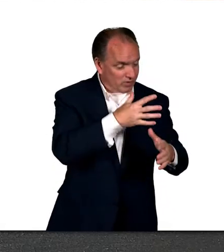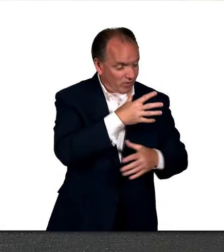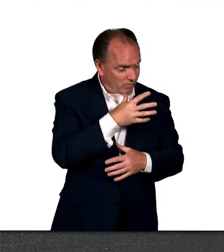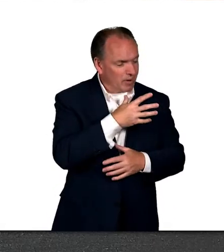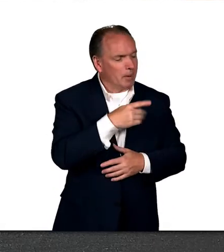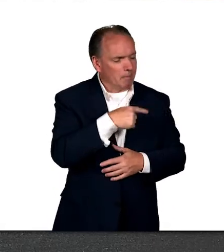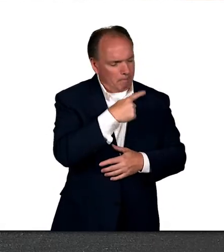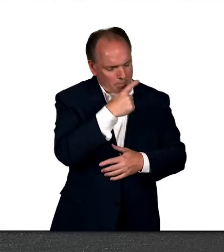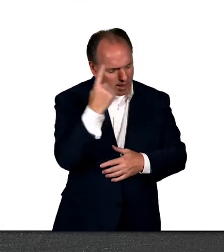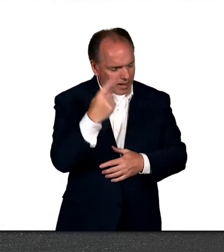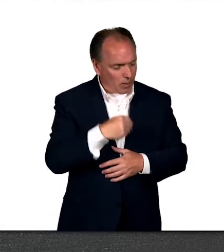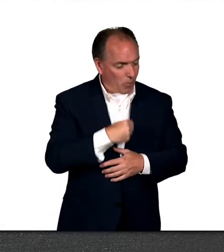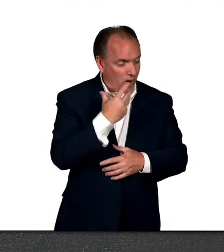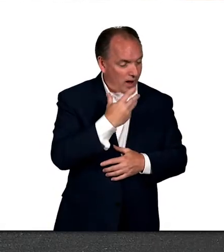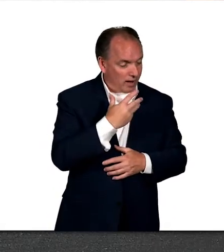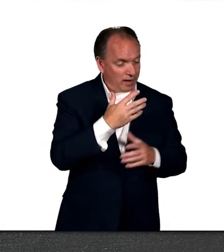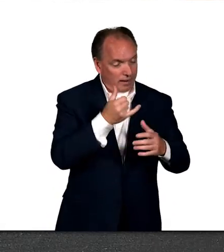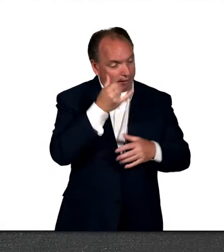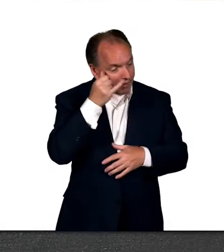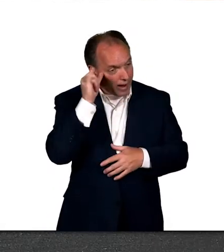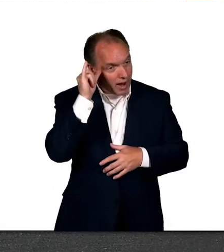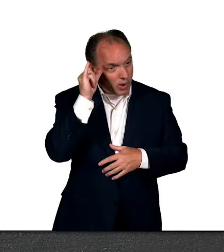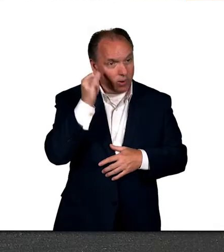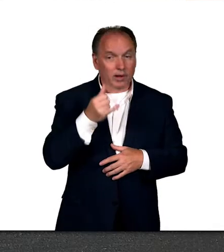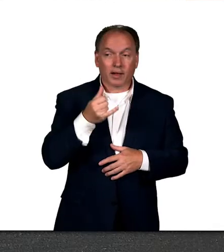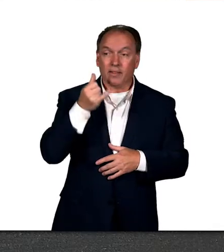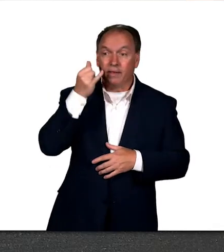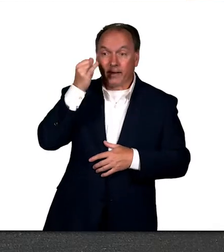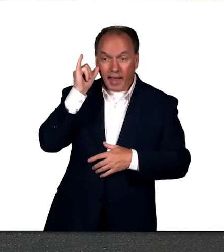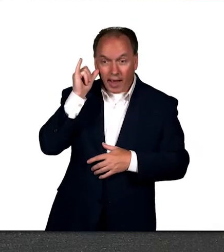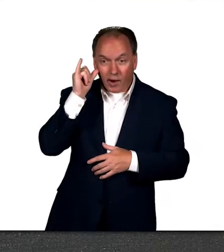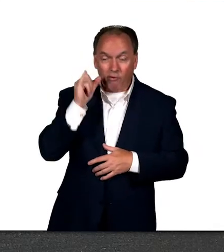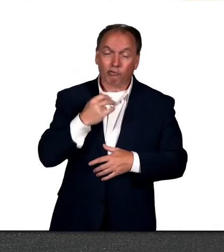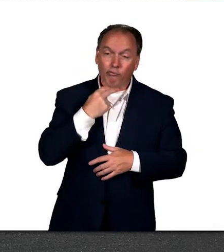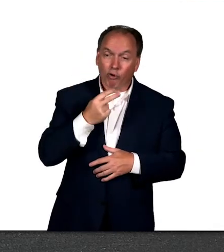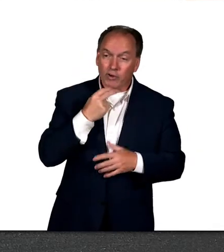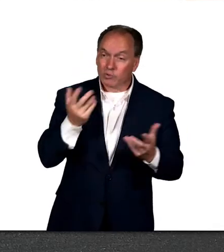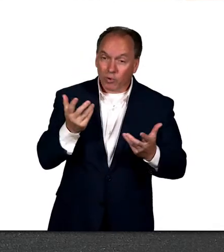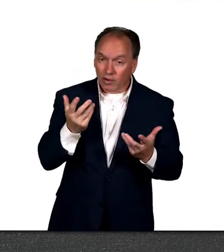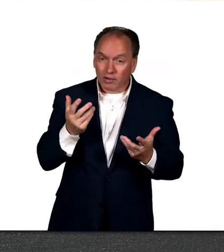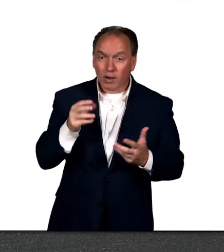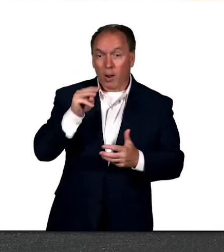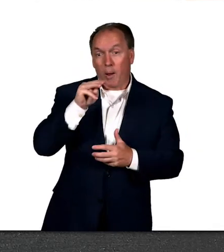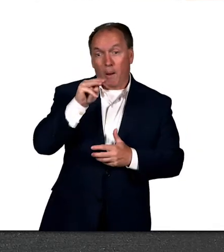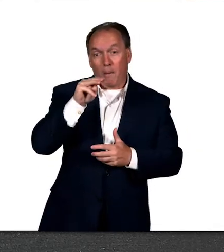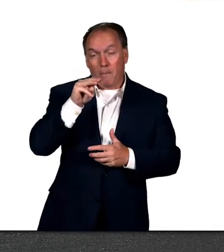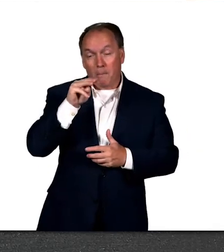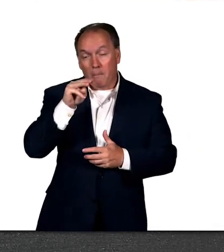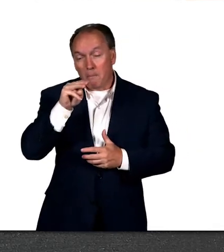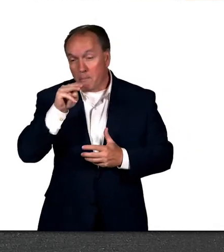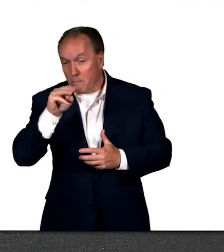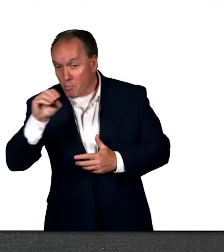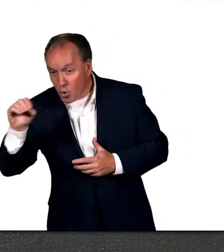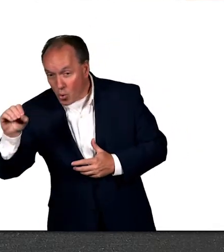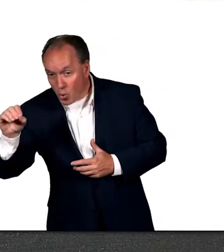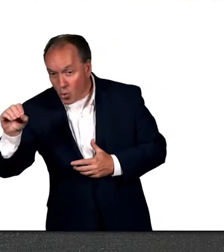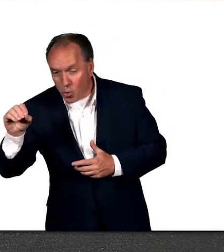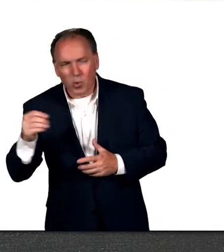on Grandpa's farm there is a black and white cow. The cow, it makes a sound like this. Let me hear